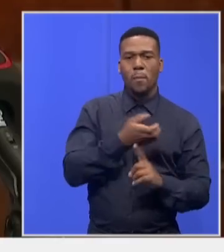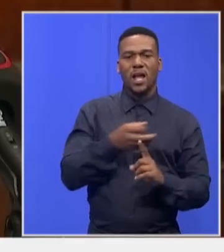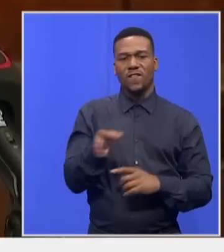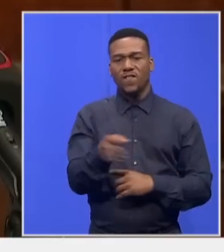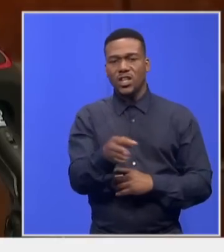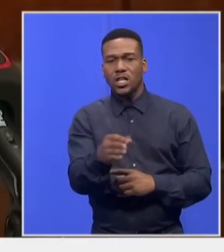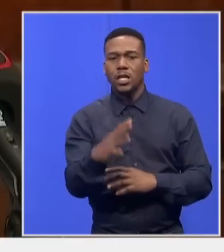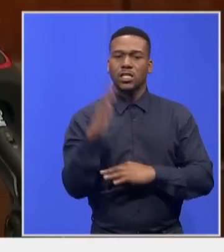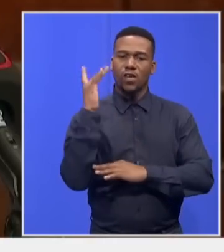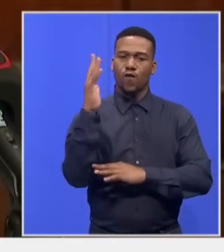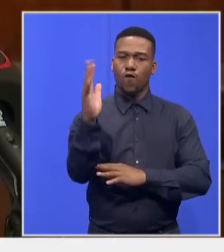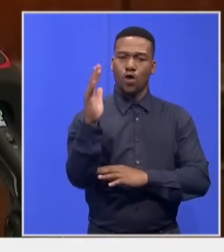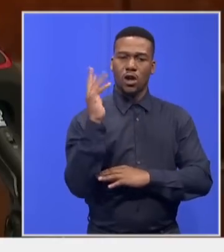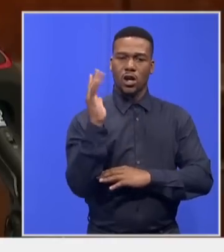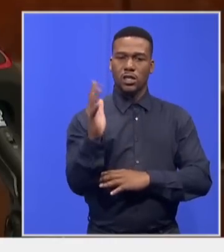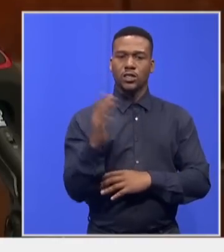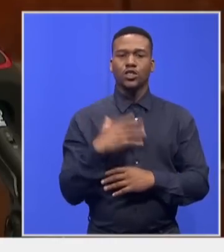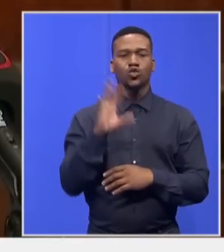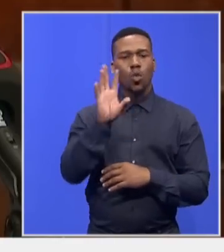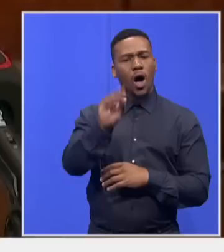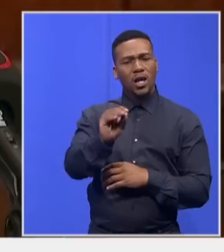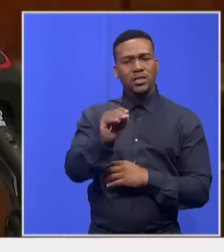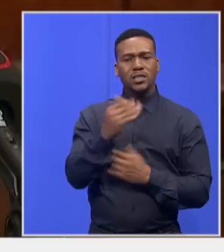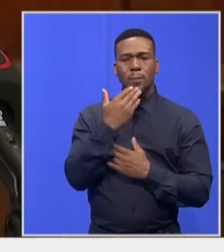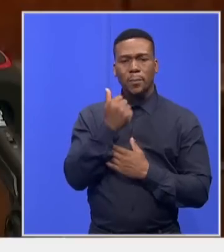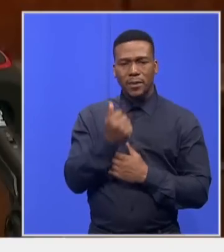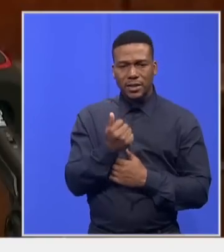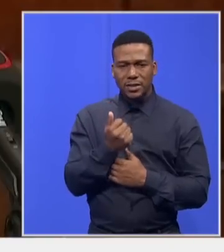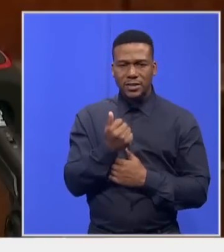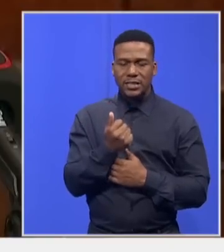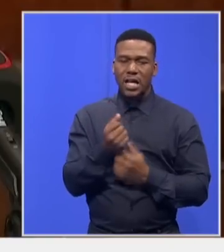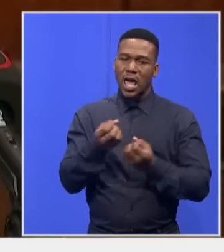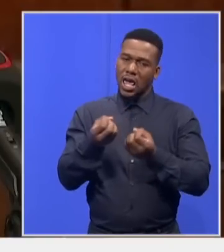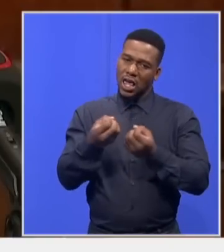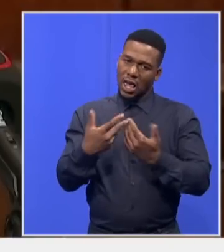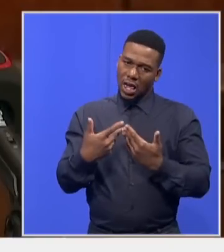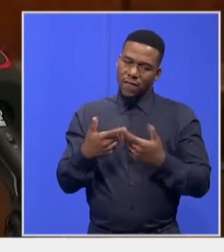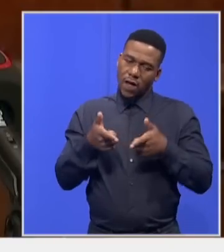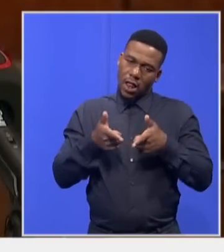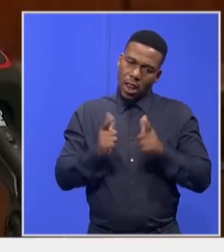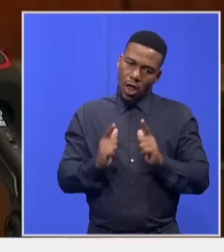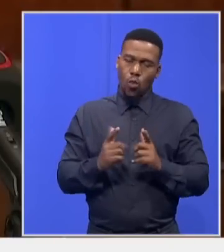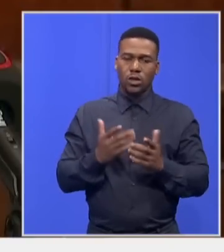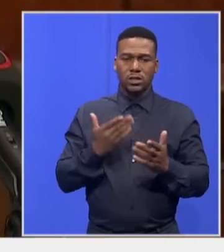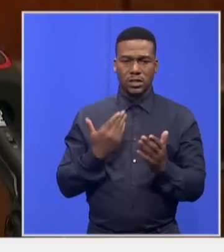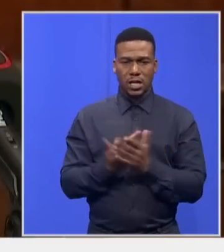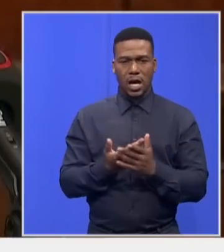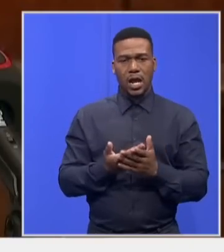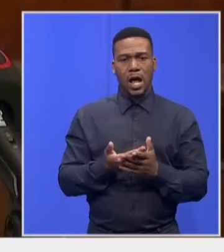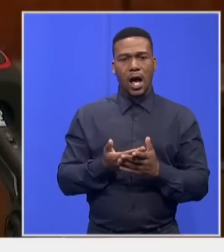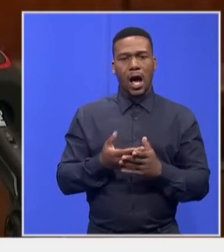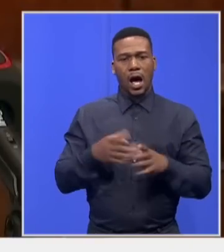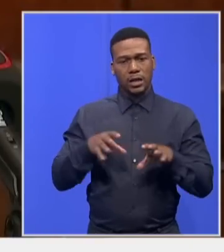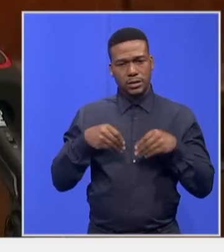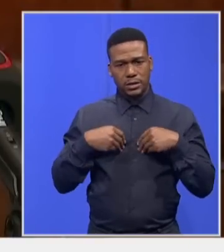we ask for an exemption from those emissions level, so that it allows us